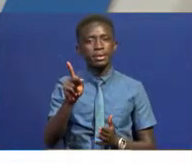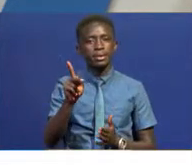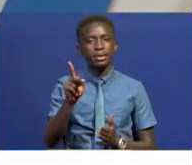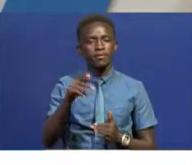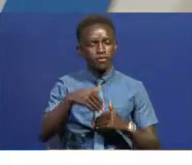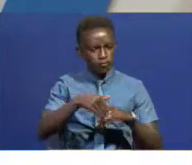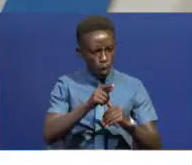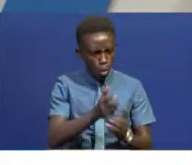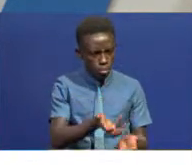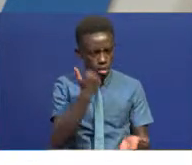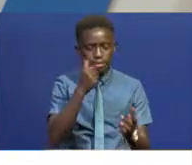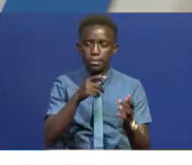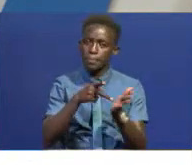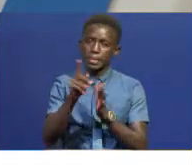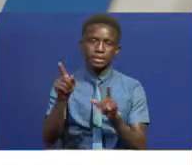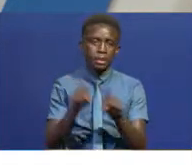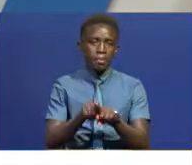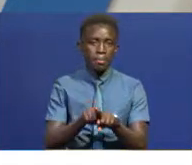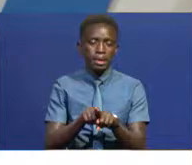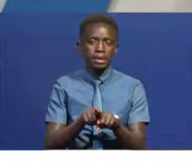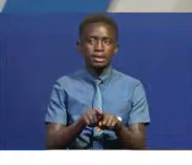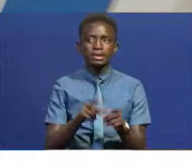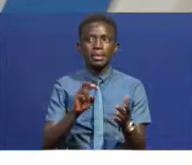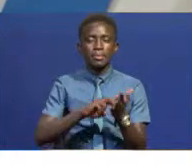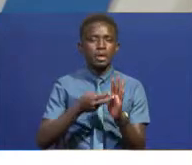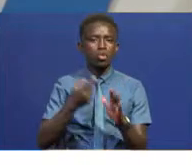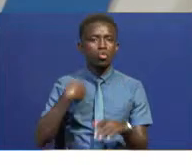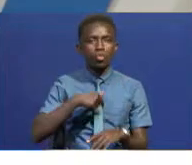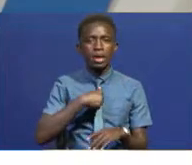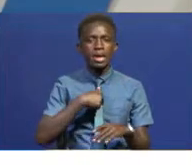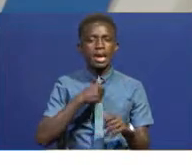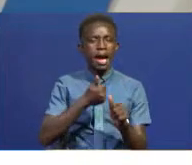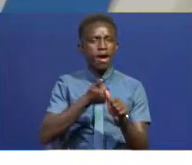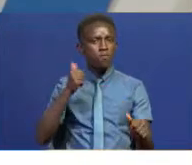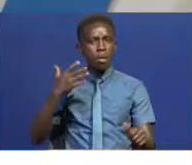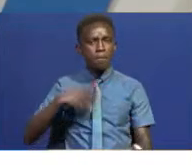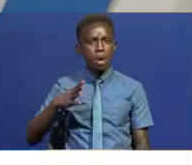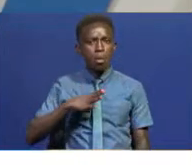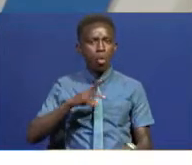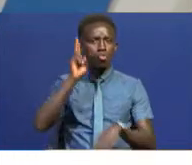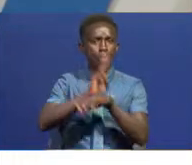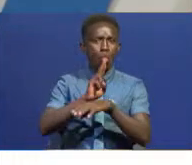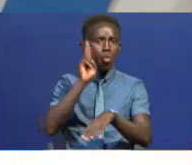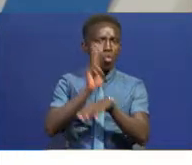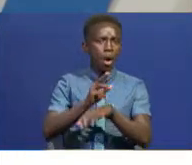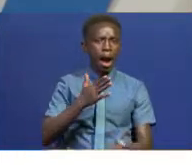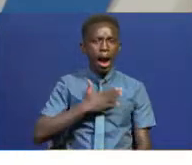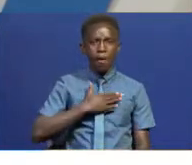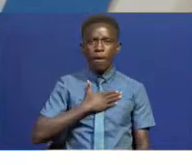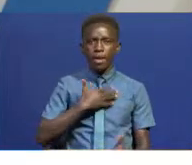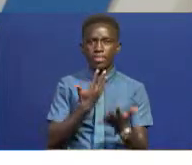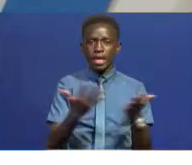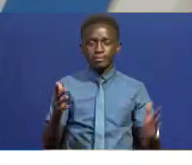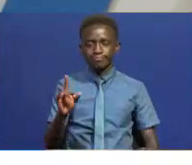as a substitute to the exploitation of our minerals. The royalties is paid to the national government,